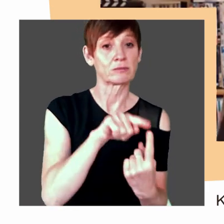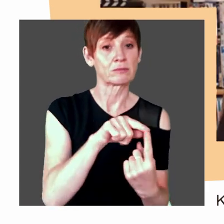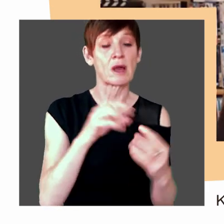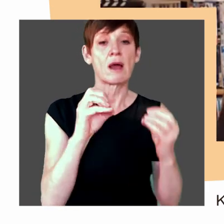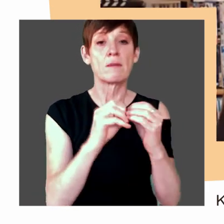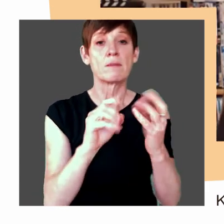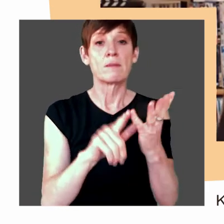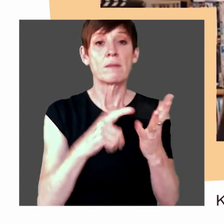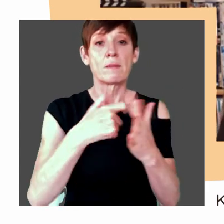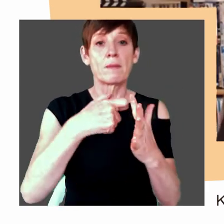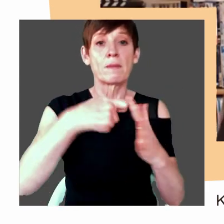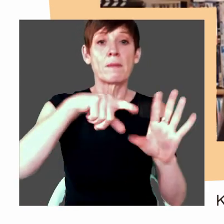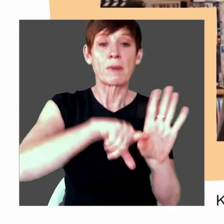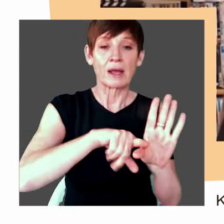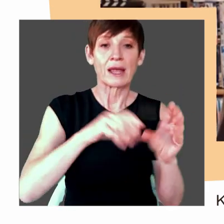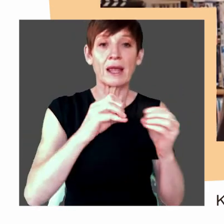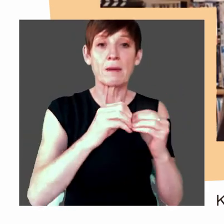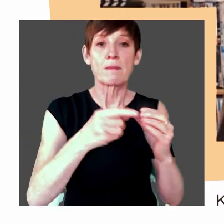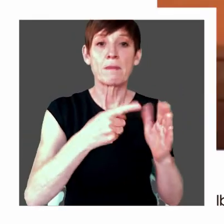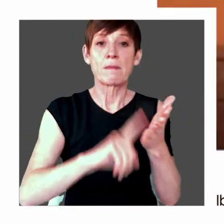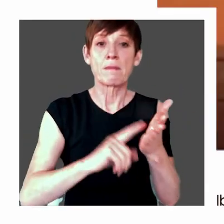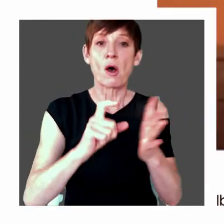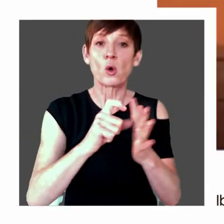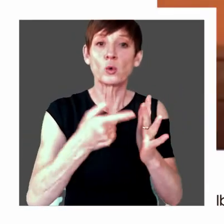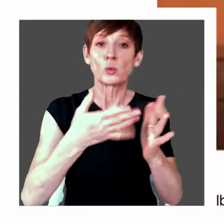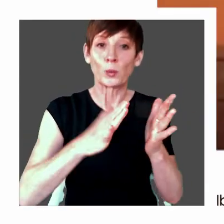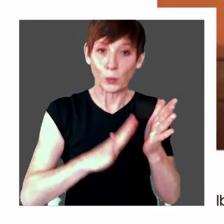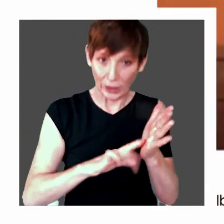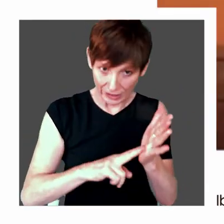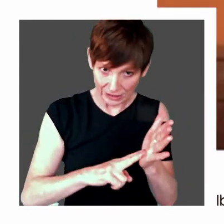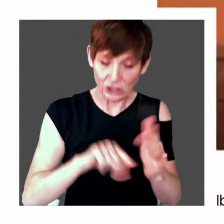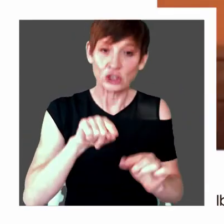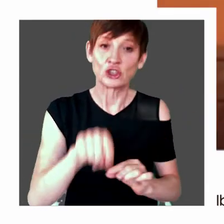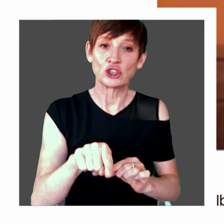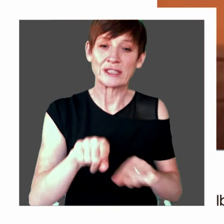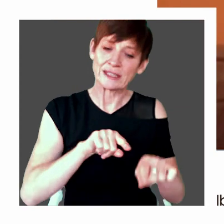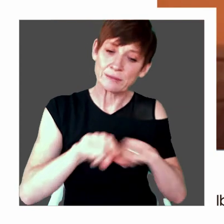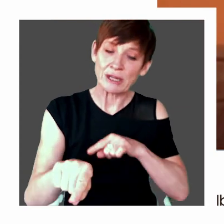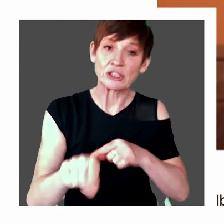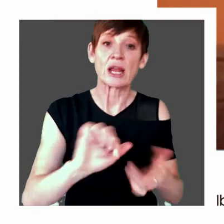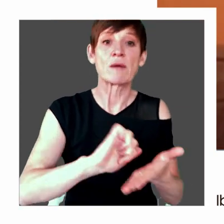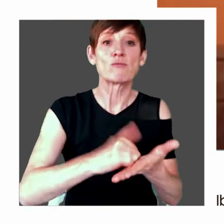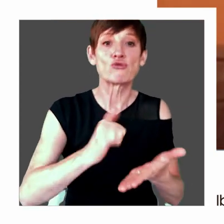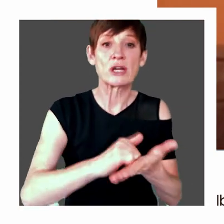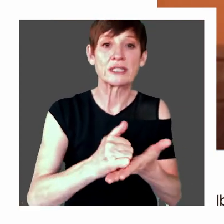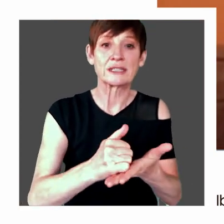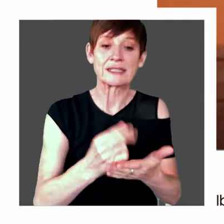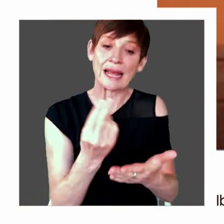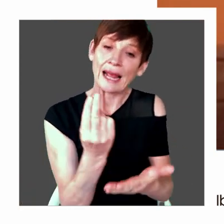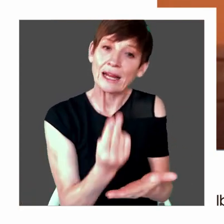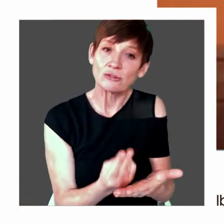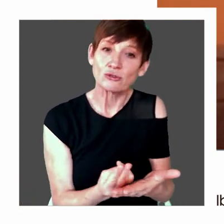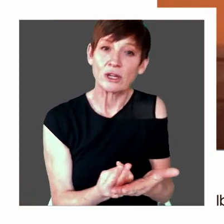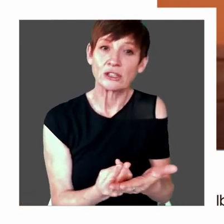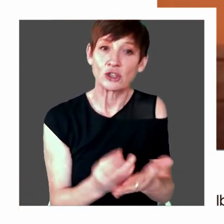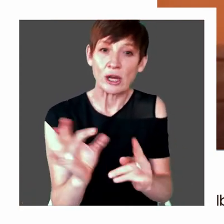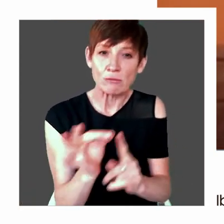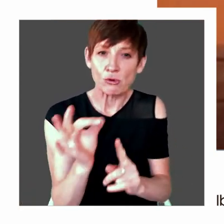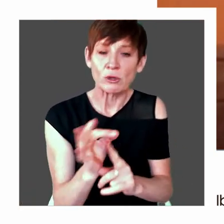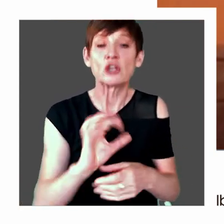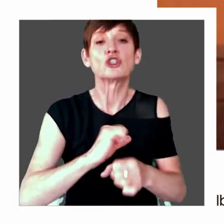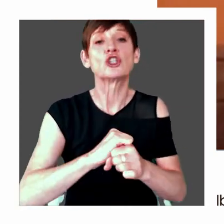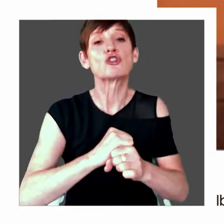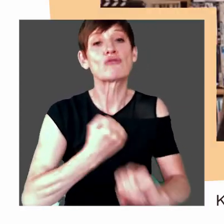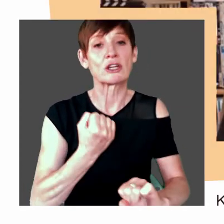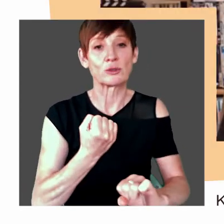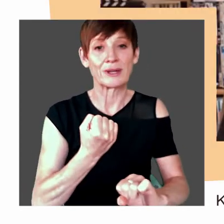is a multidisciplinary artist and social practitioner specialising in print, illustration and embroidery. She graduated in textile design